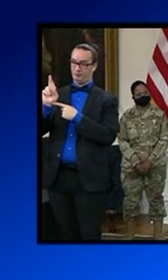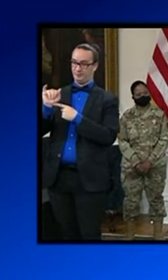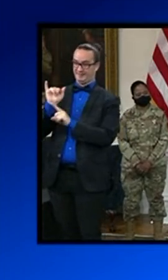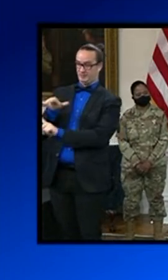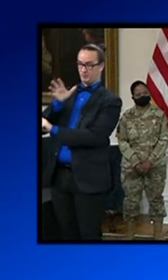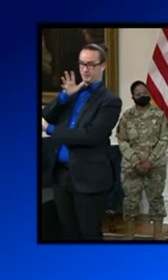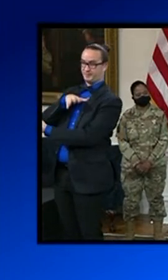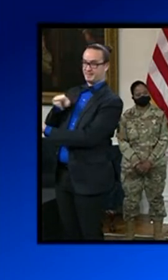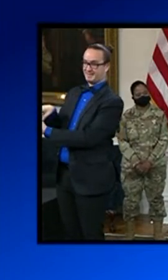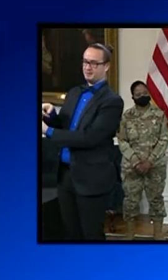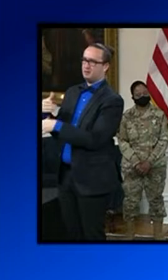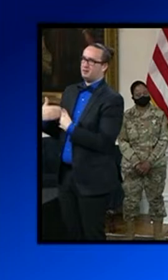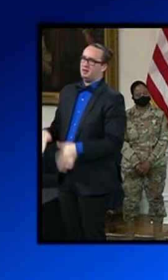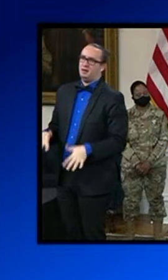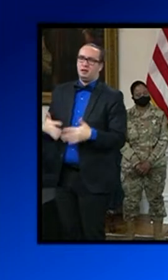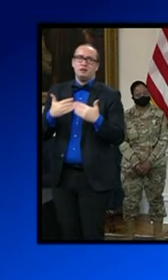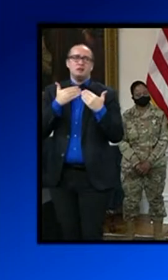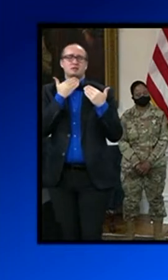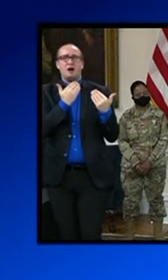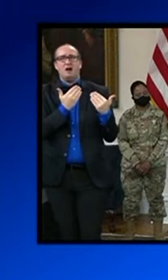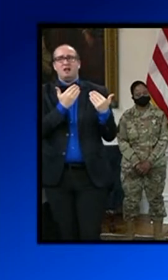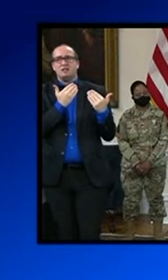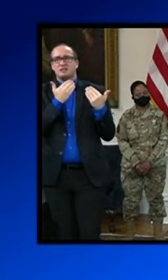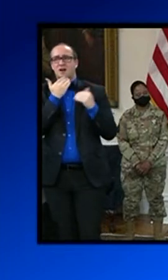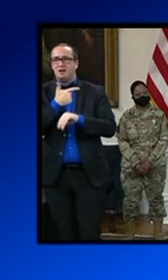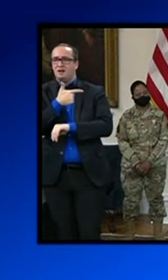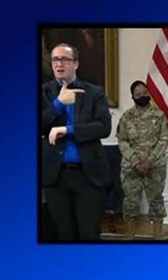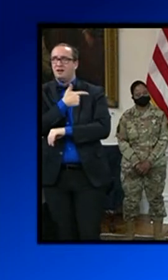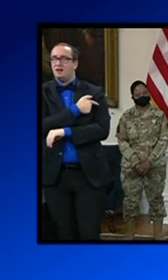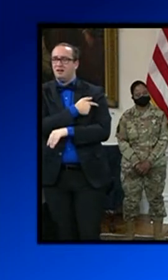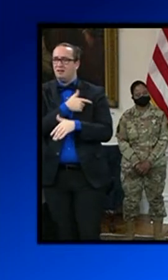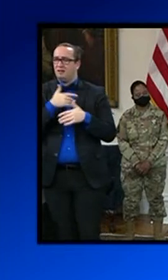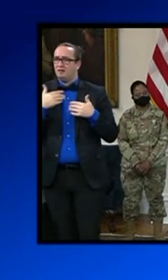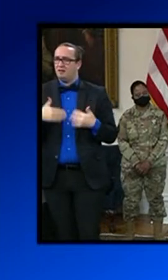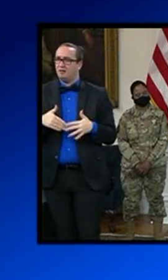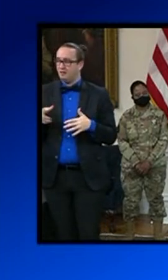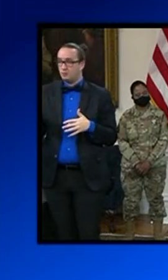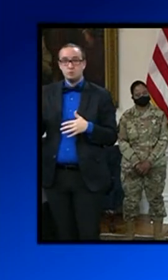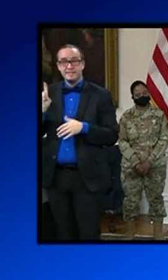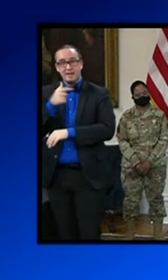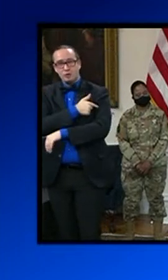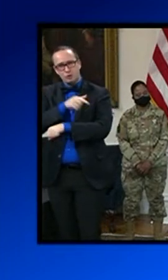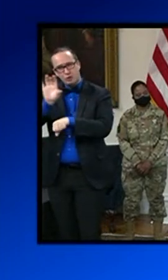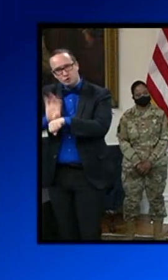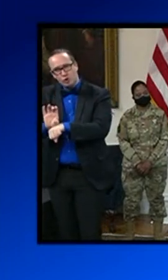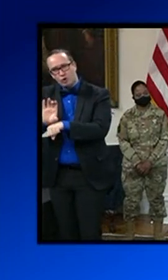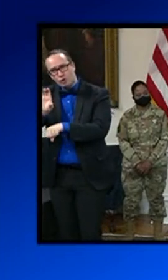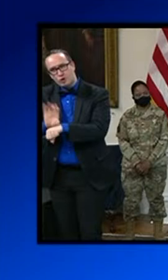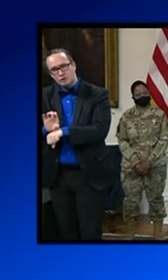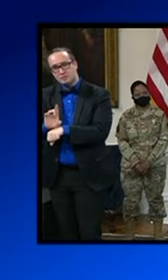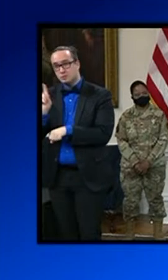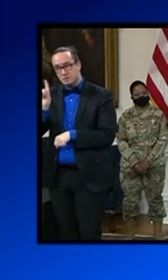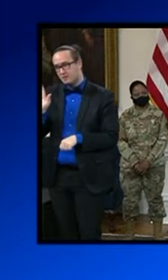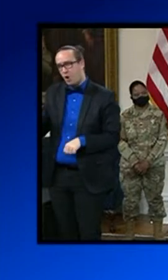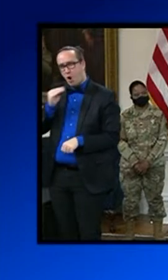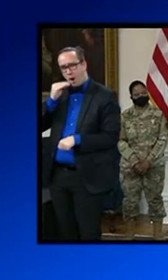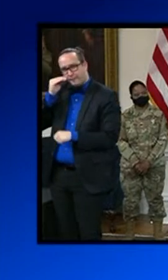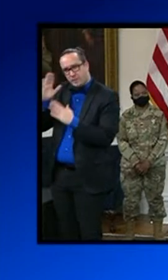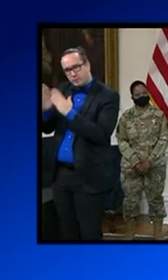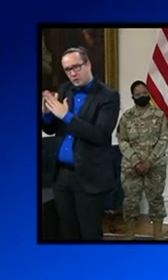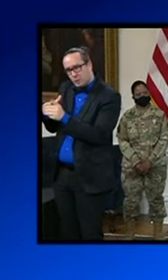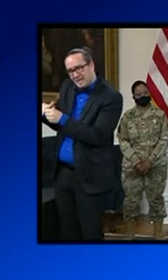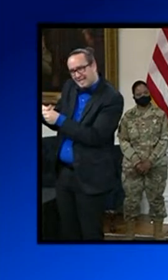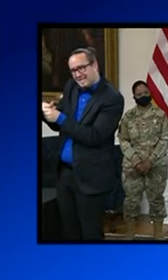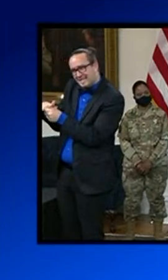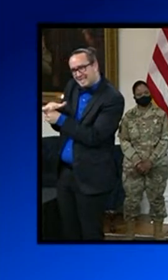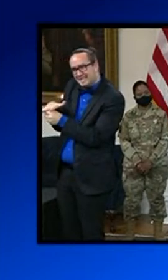get vaccinated at the church. And we are grateful for Marie and the folks like her who are using their